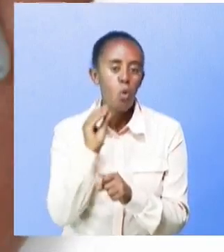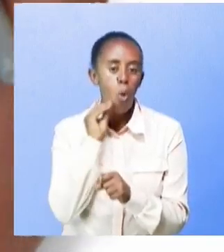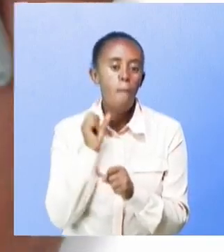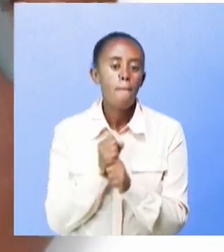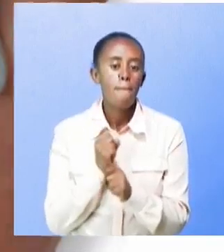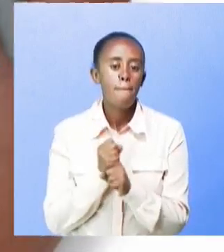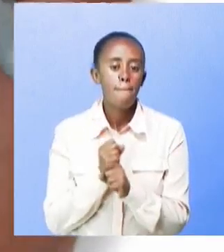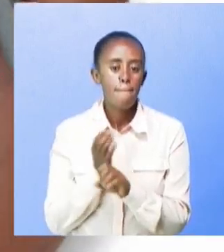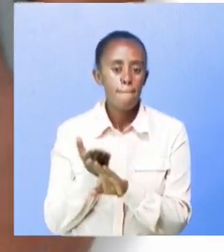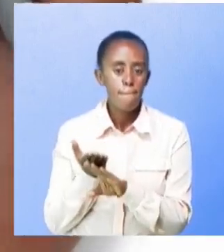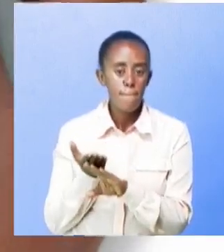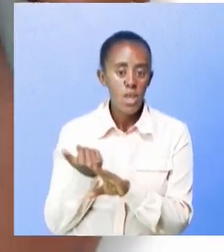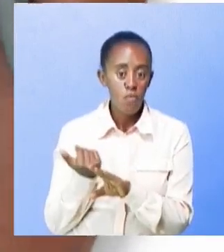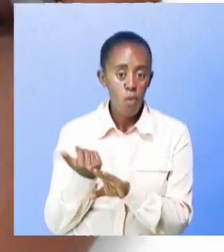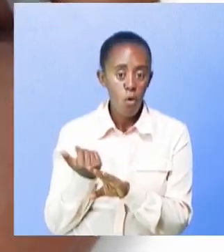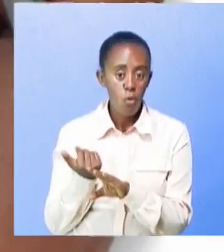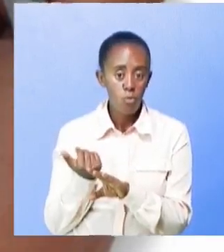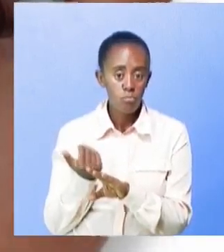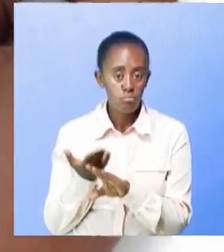before